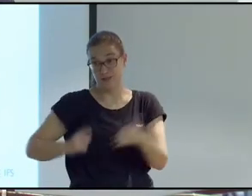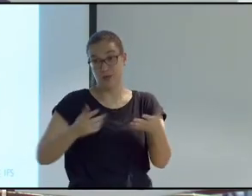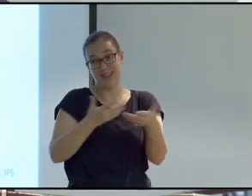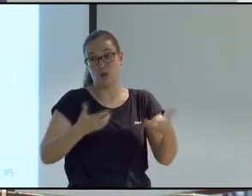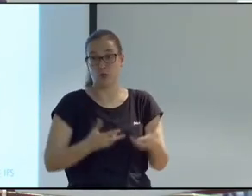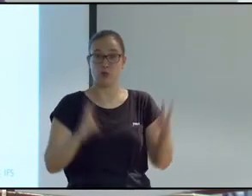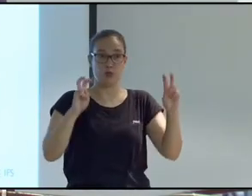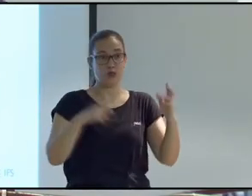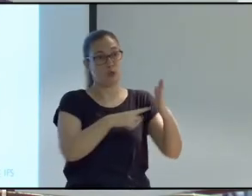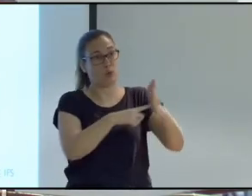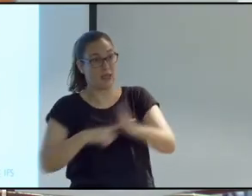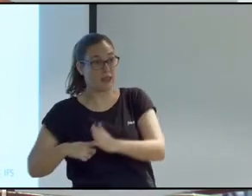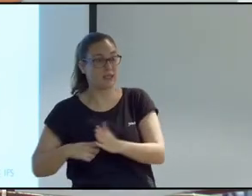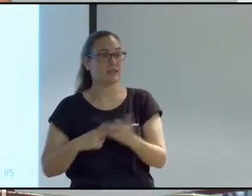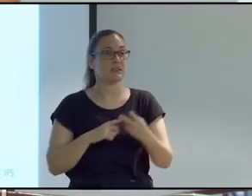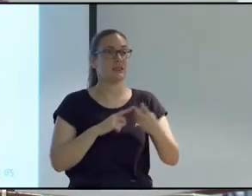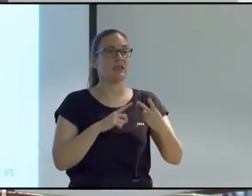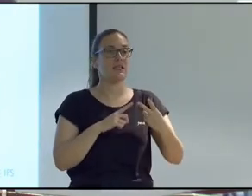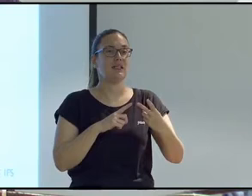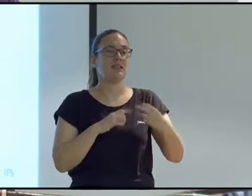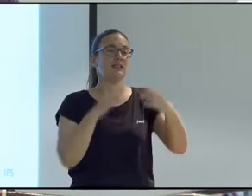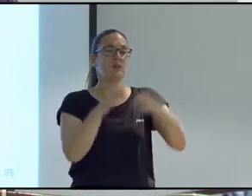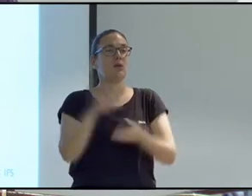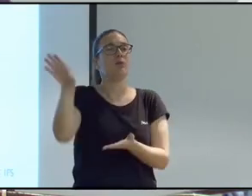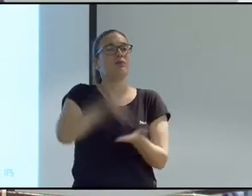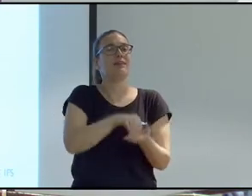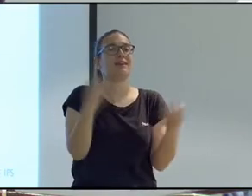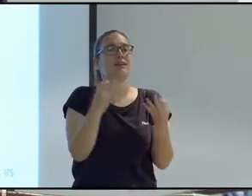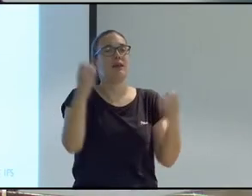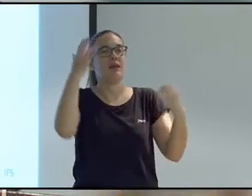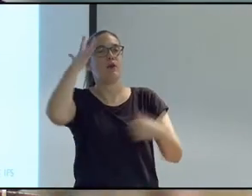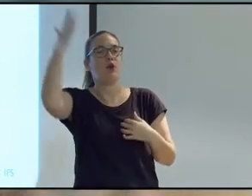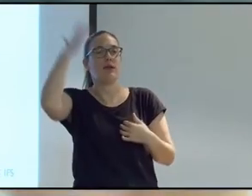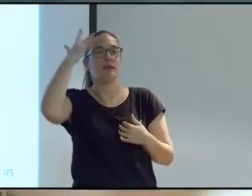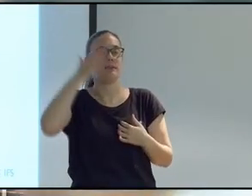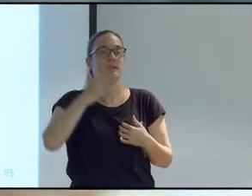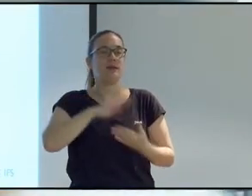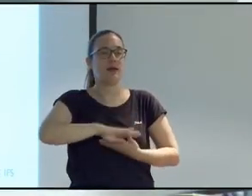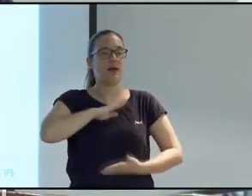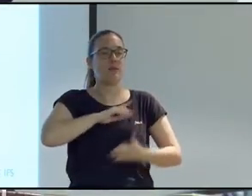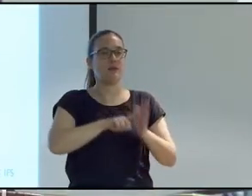they exclude discourse, which excludes these the ideologies of